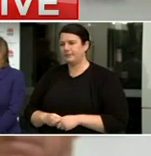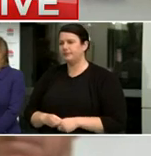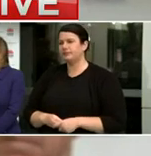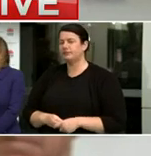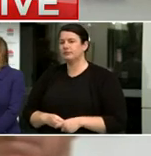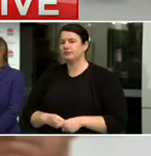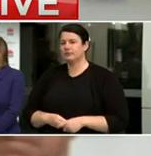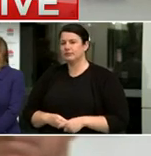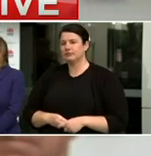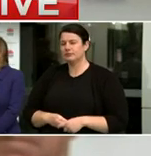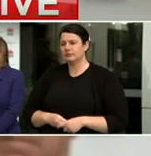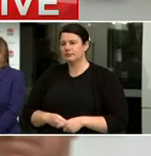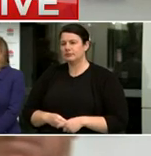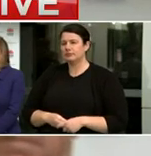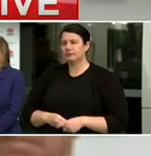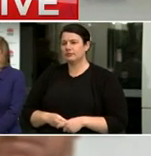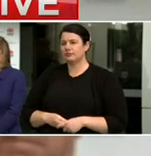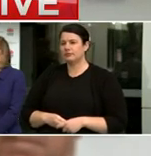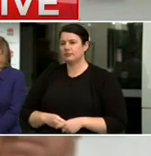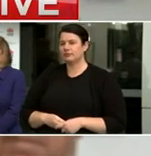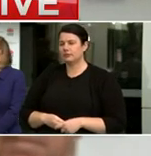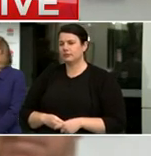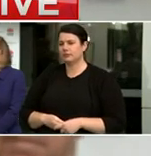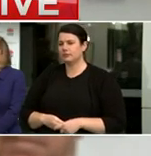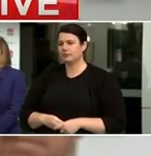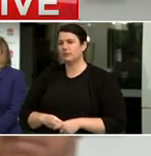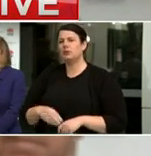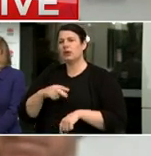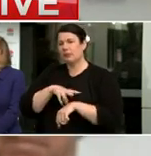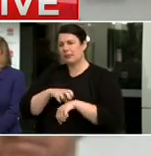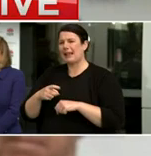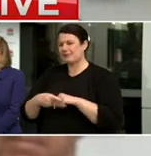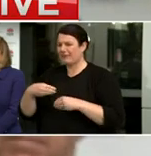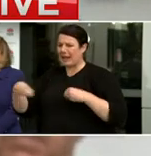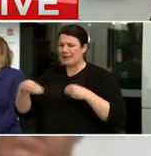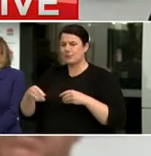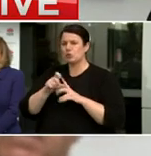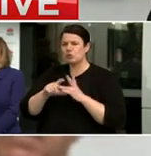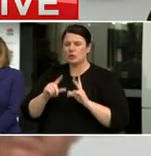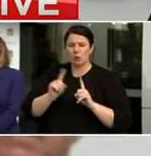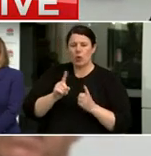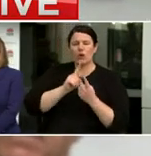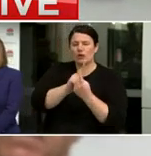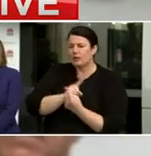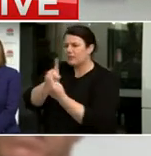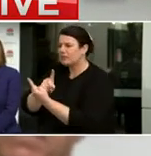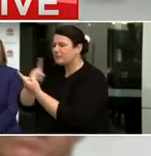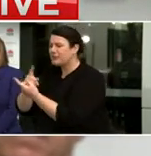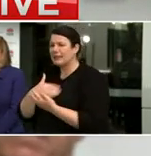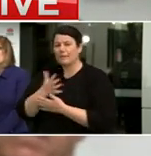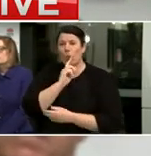that police have been very considerate in lots of other aspects of their duties, providing information to people and